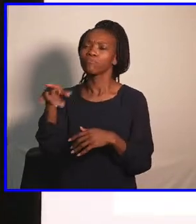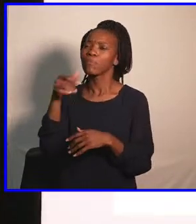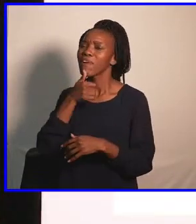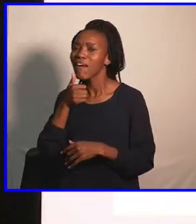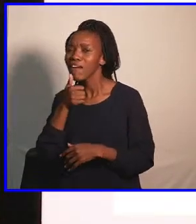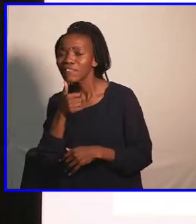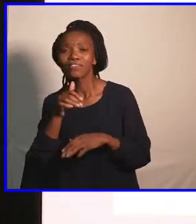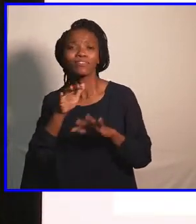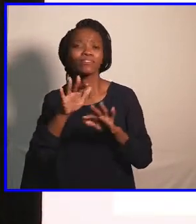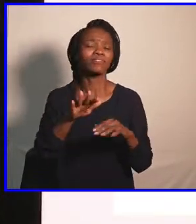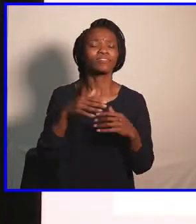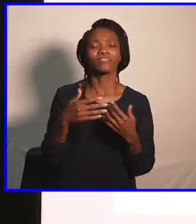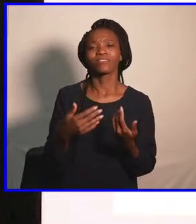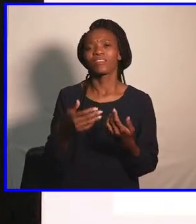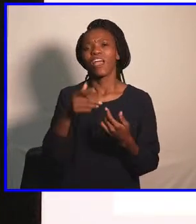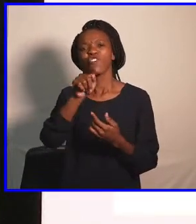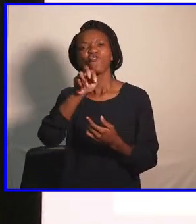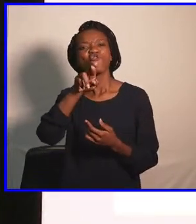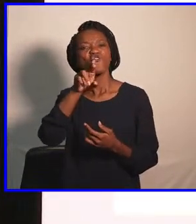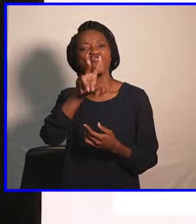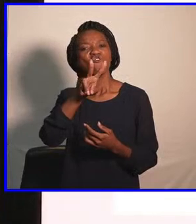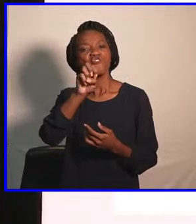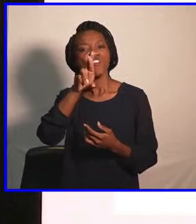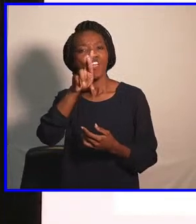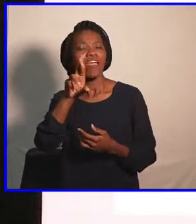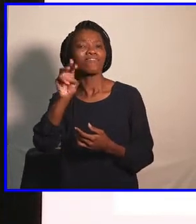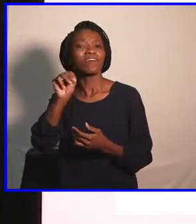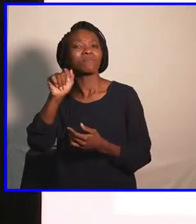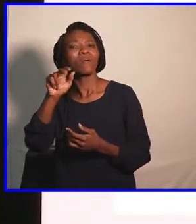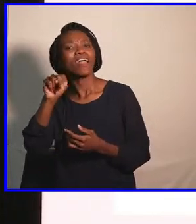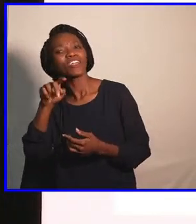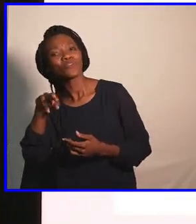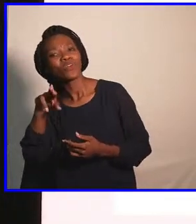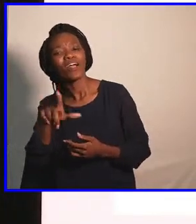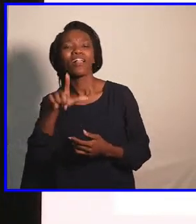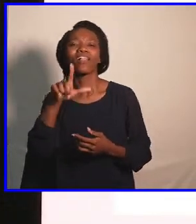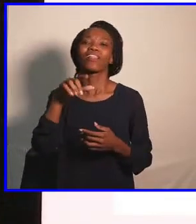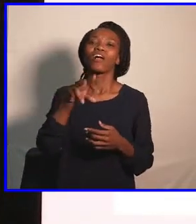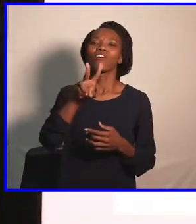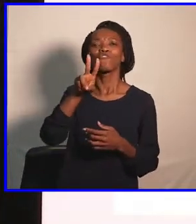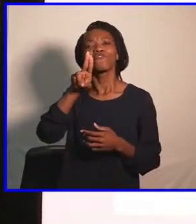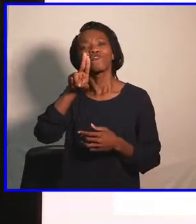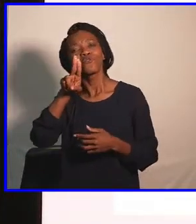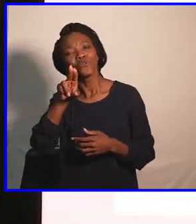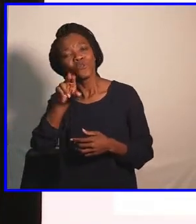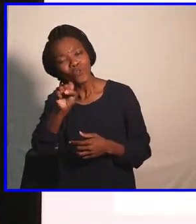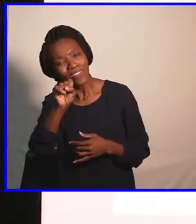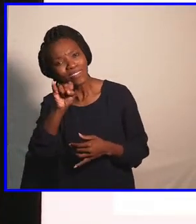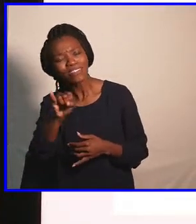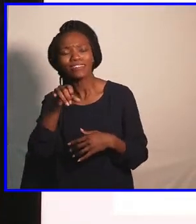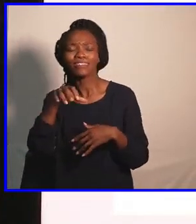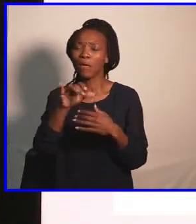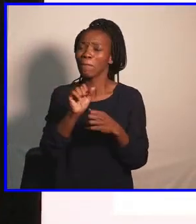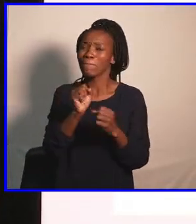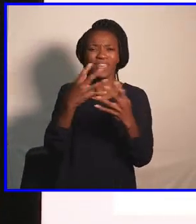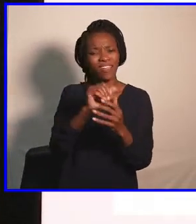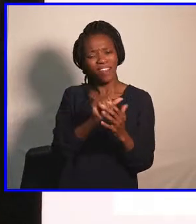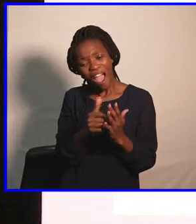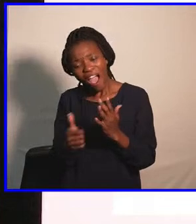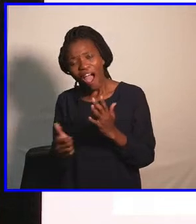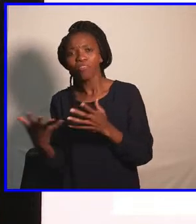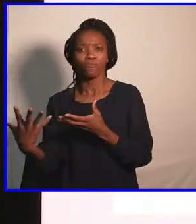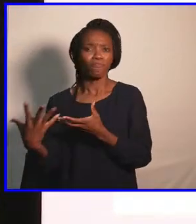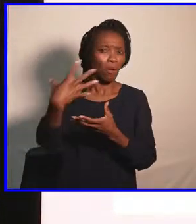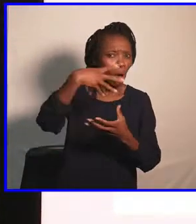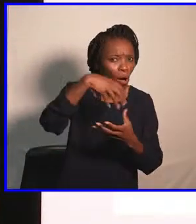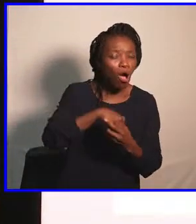to Trevor Manuel, Vusi Chabalala, and many others, and how many of you